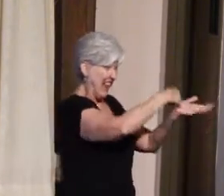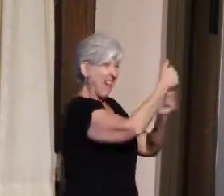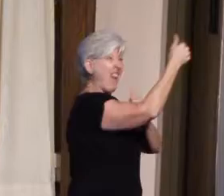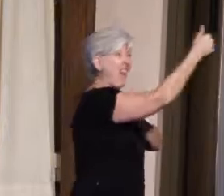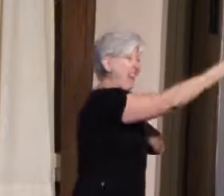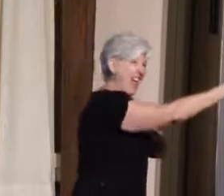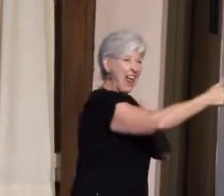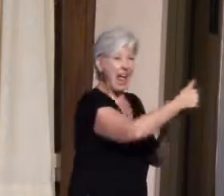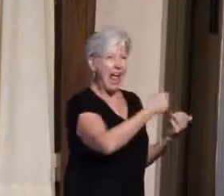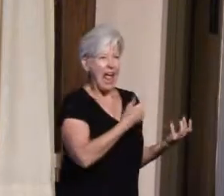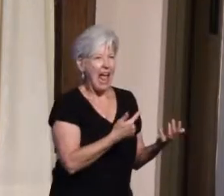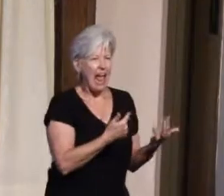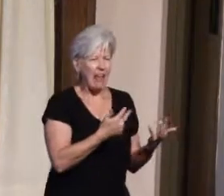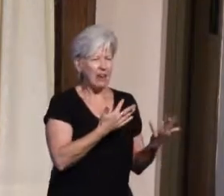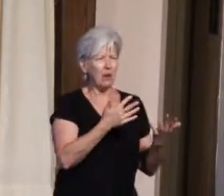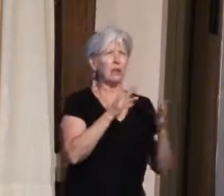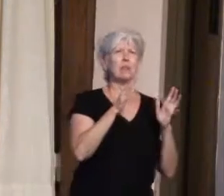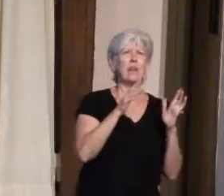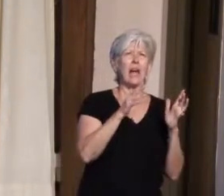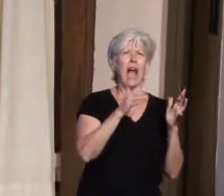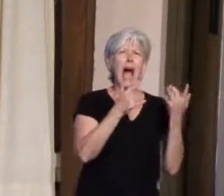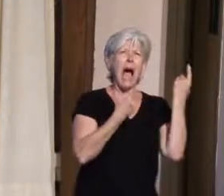hit me."